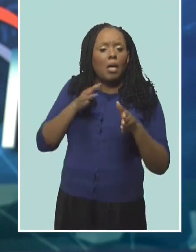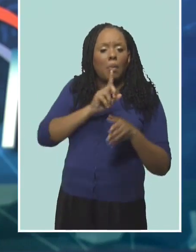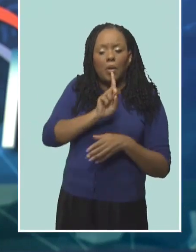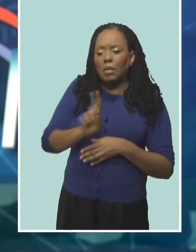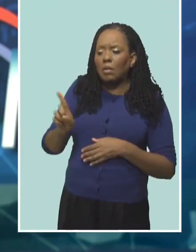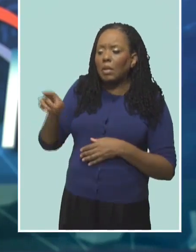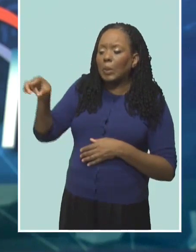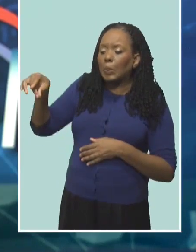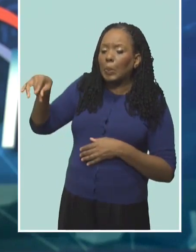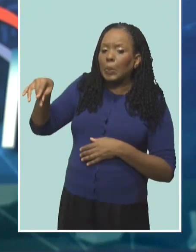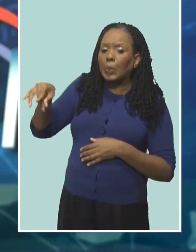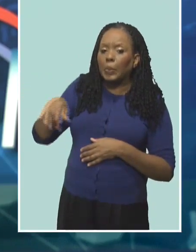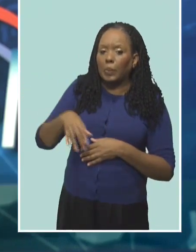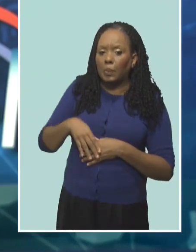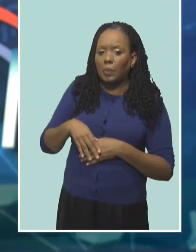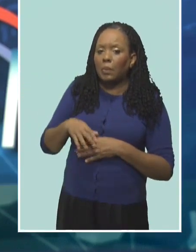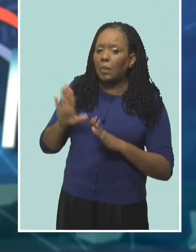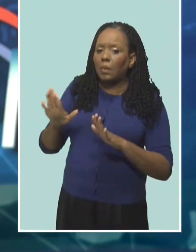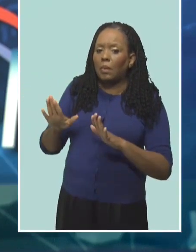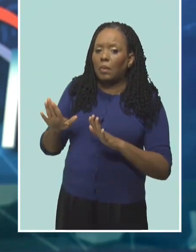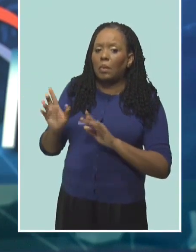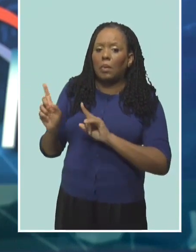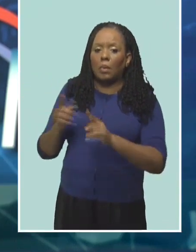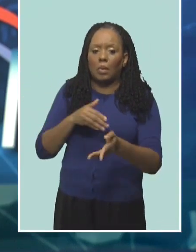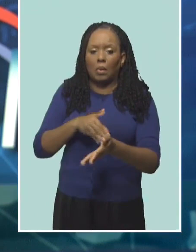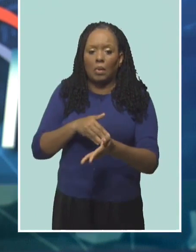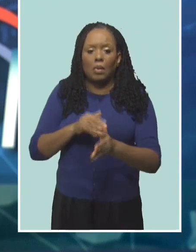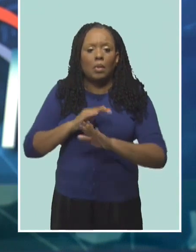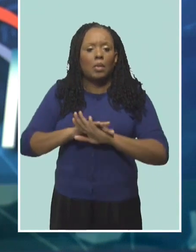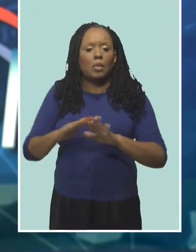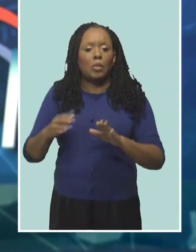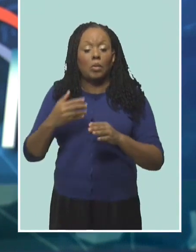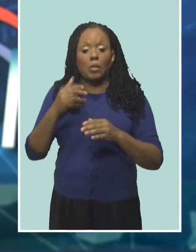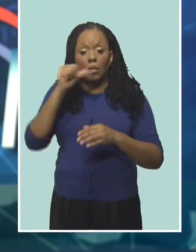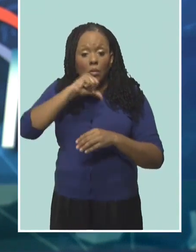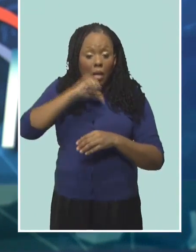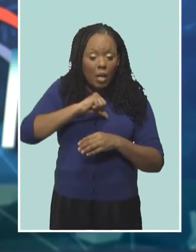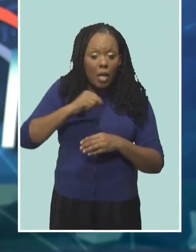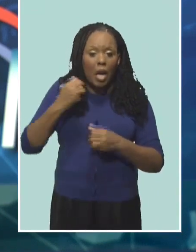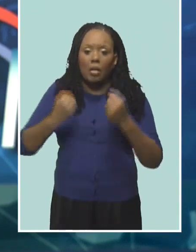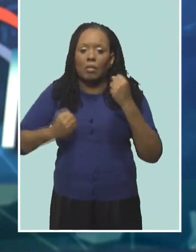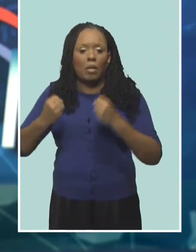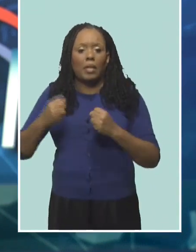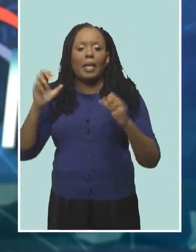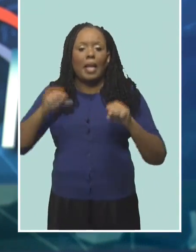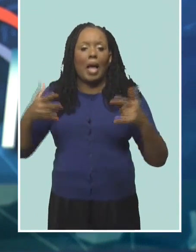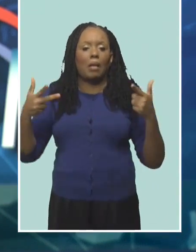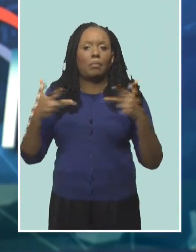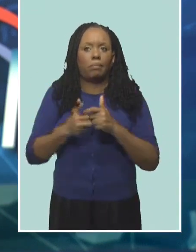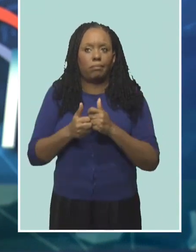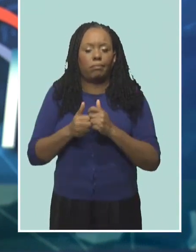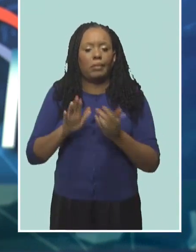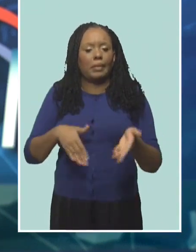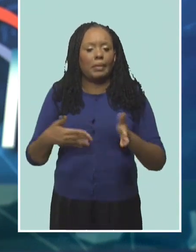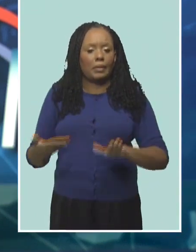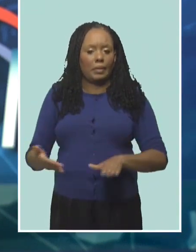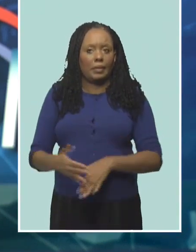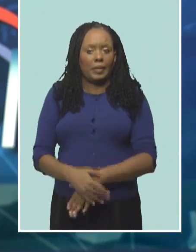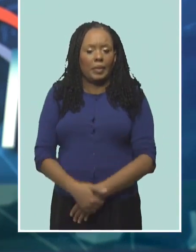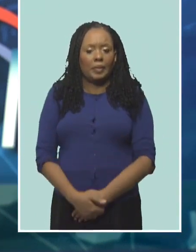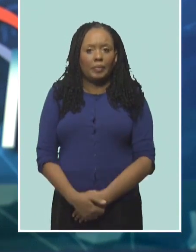medical attention. Finally, he's urging people not to drink and drive, which may result in accidents that can be